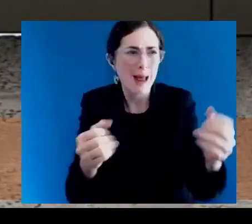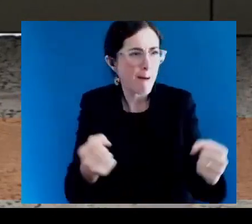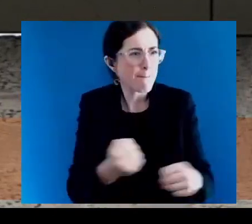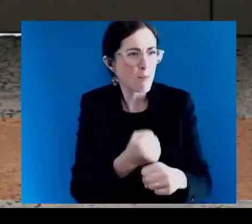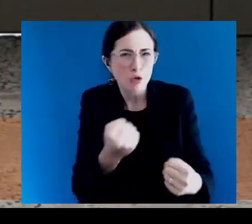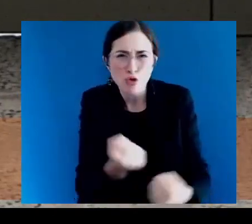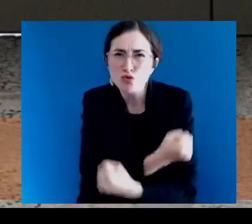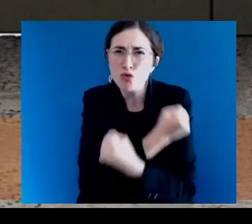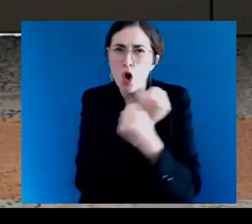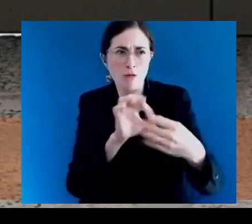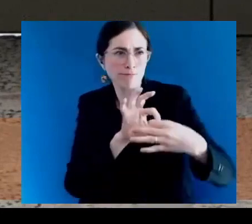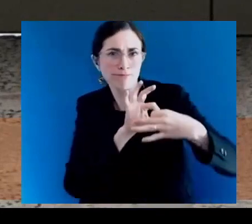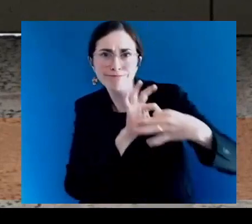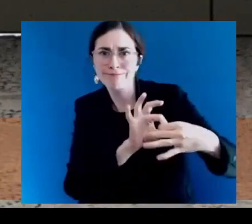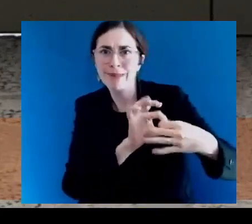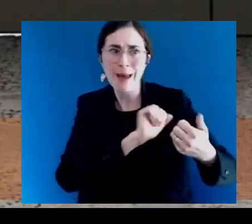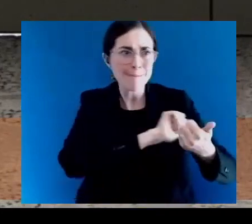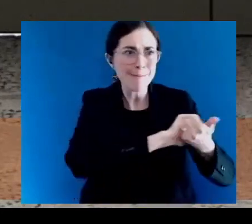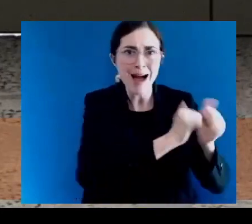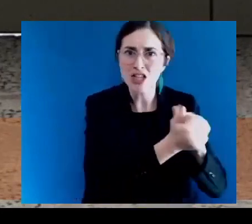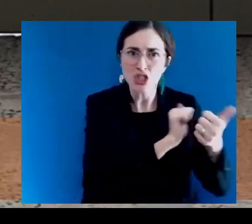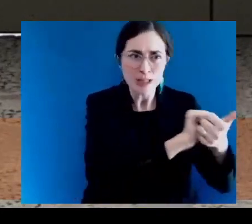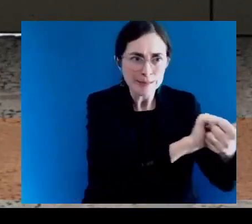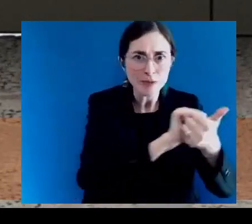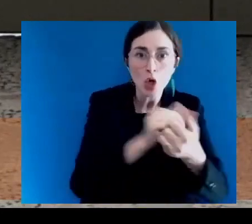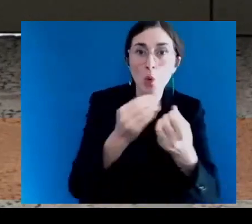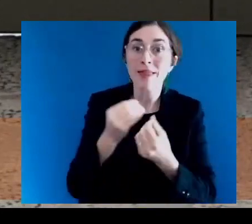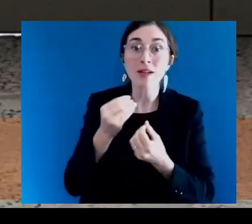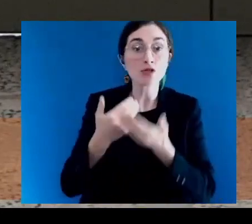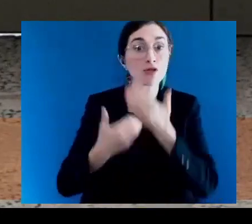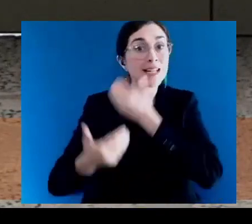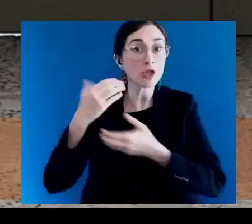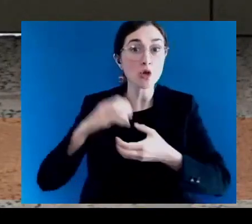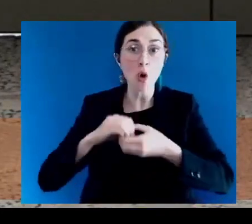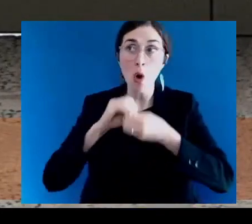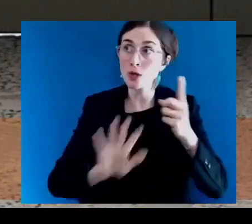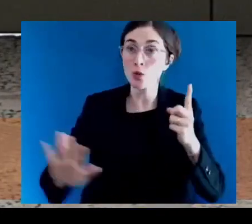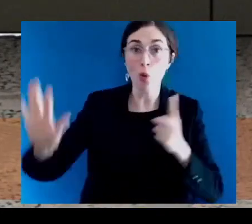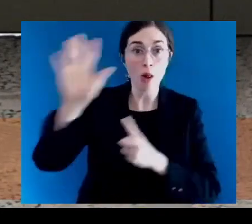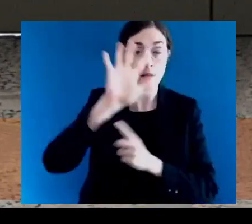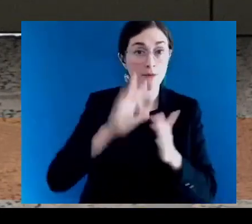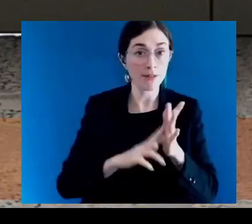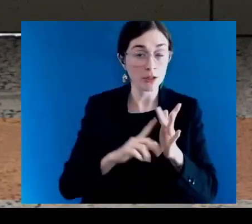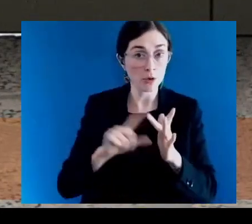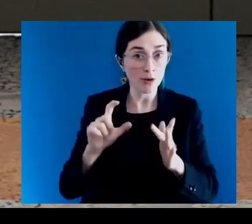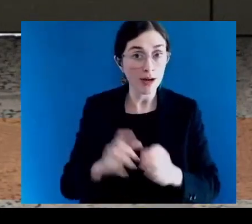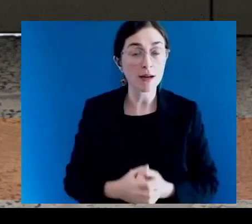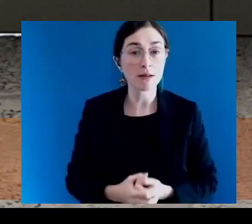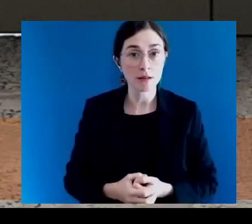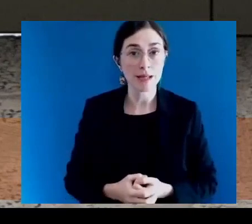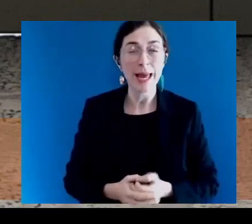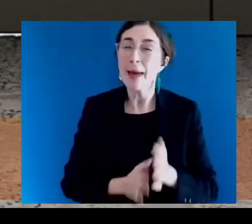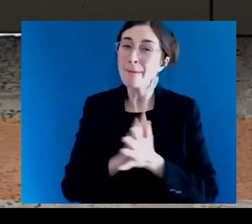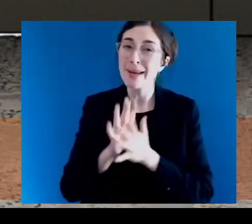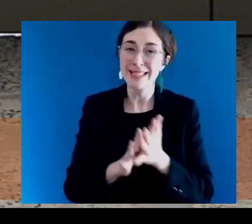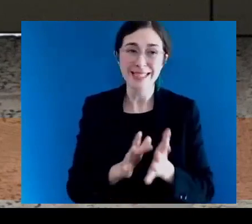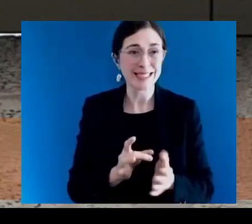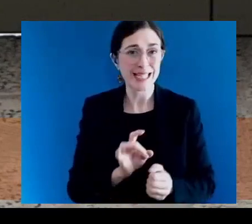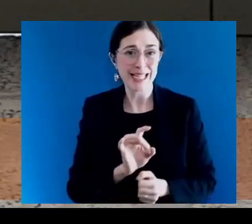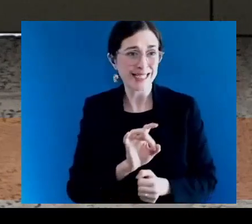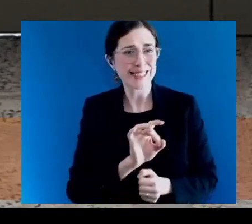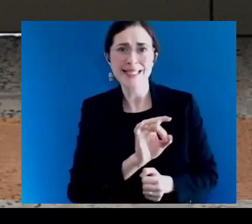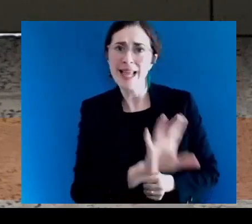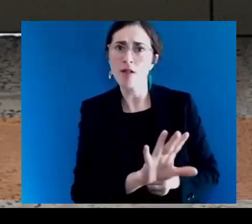traditional owners across the state. So do you accept that self-determination is more than just meaningful partnerships? It